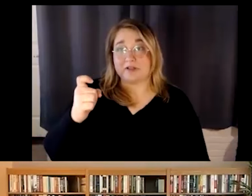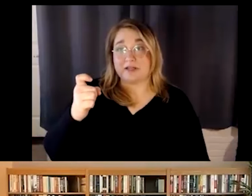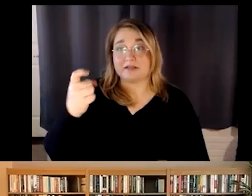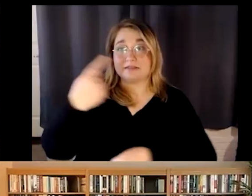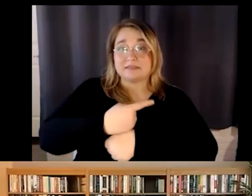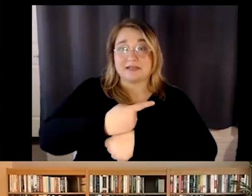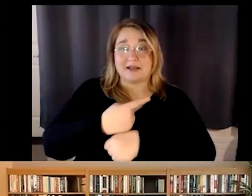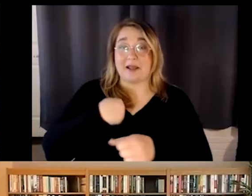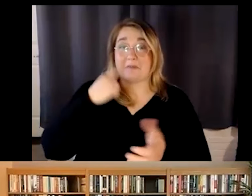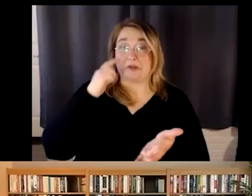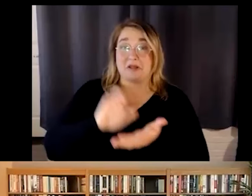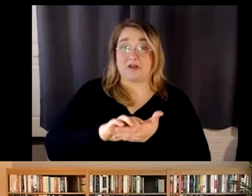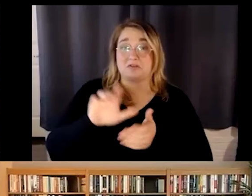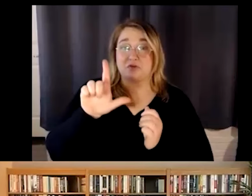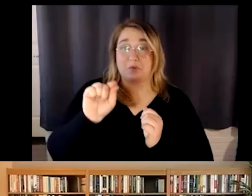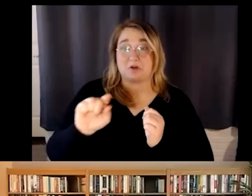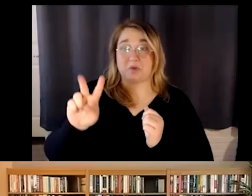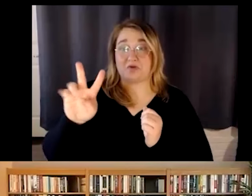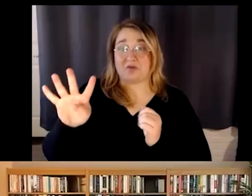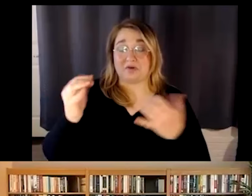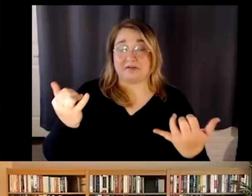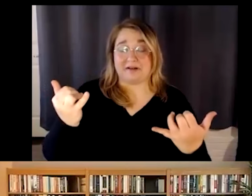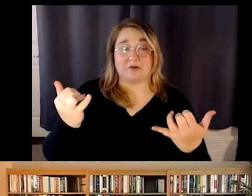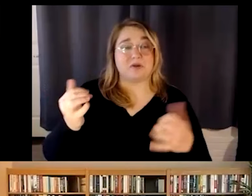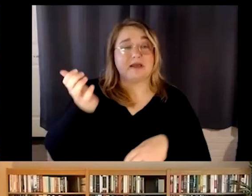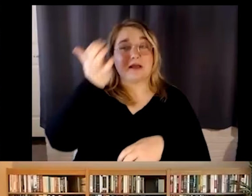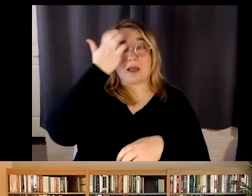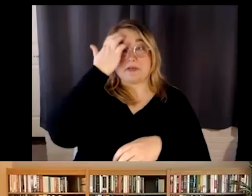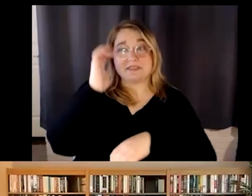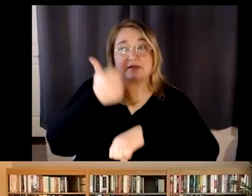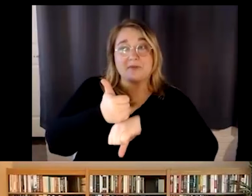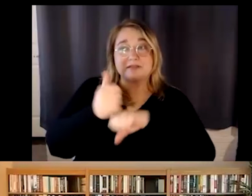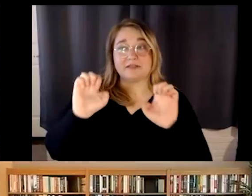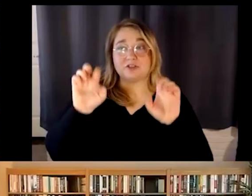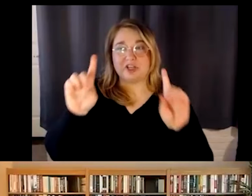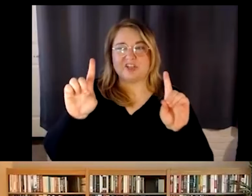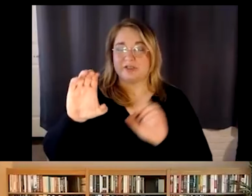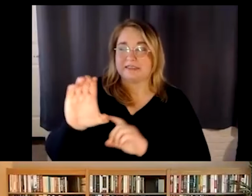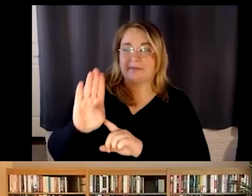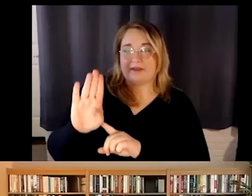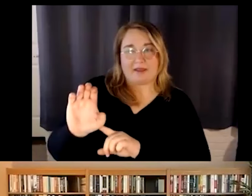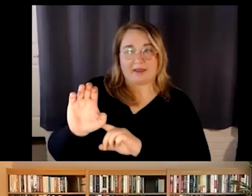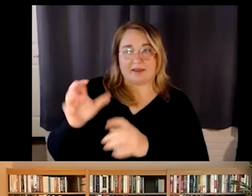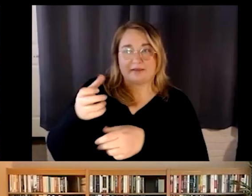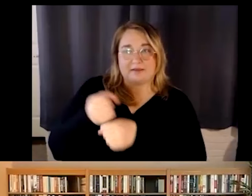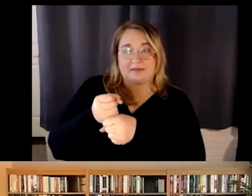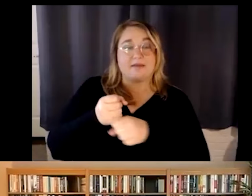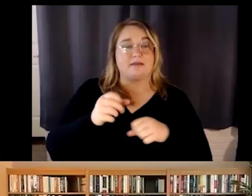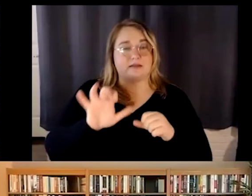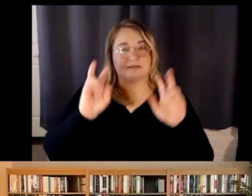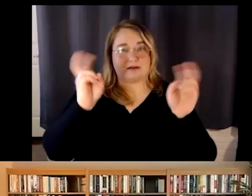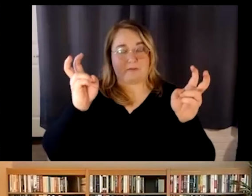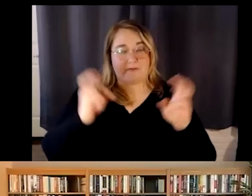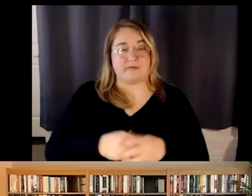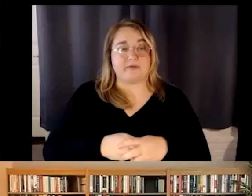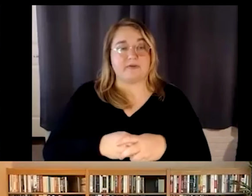2024. Competency Based Education, otherwise known as CBE, is our topic at hand, and our